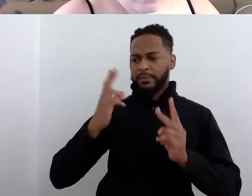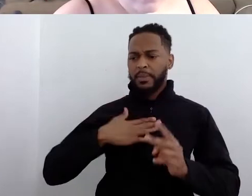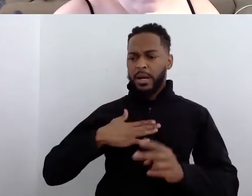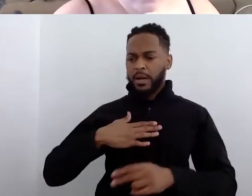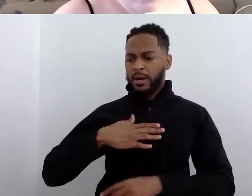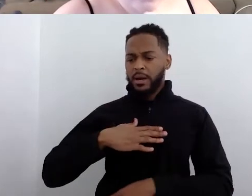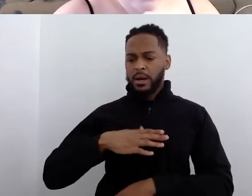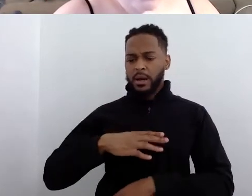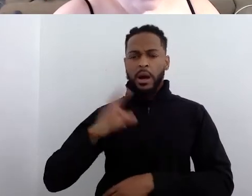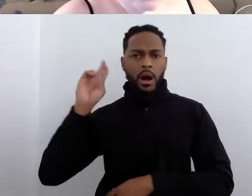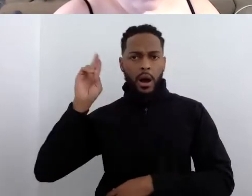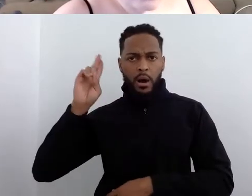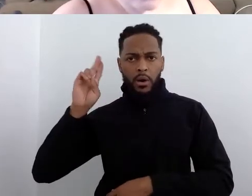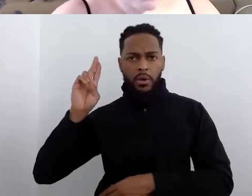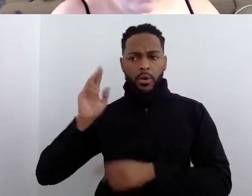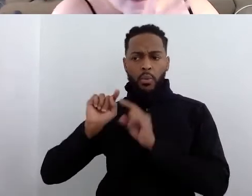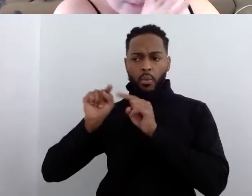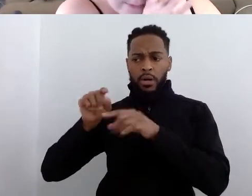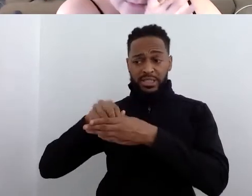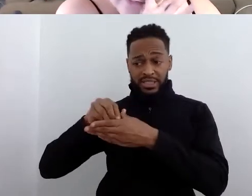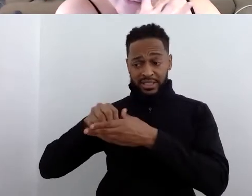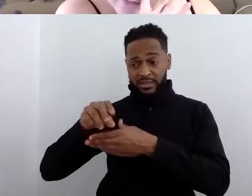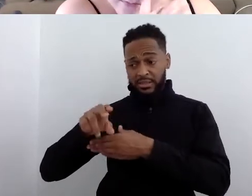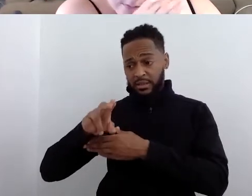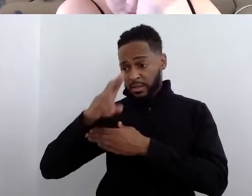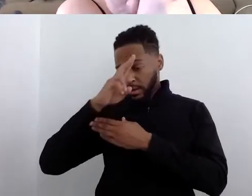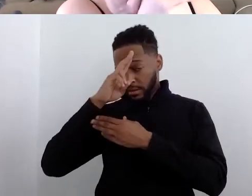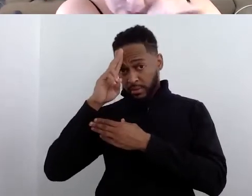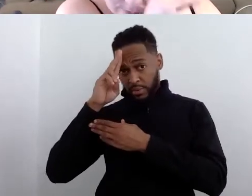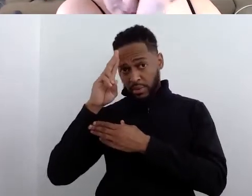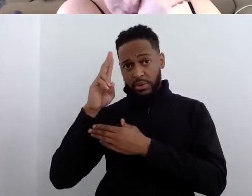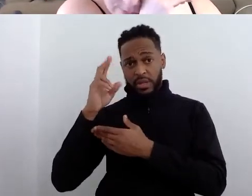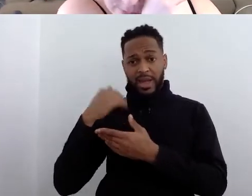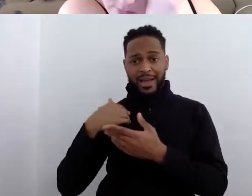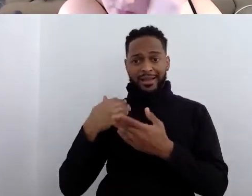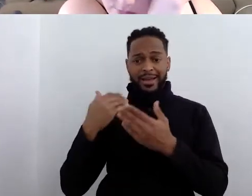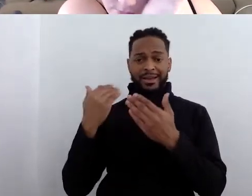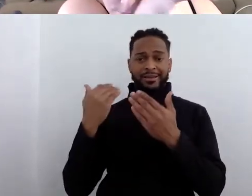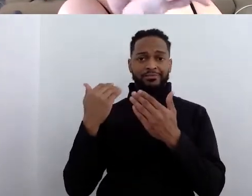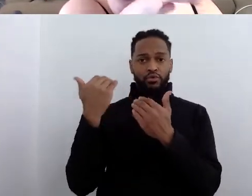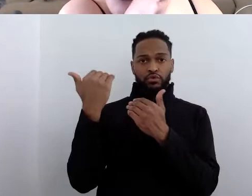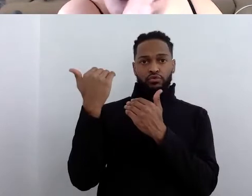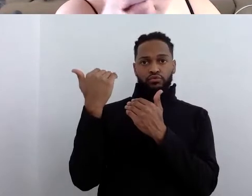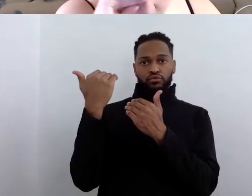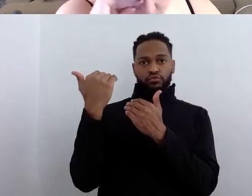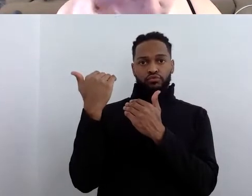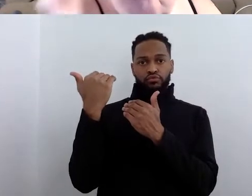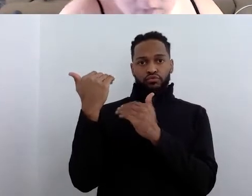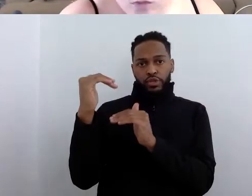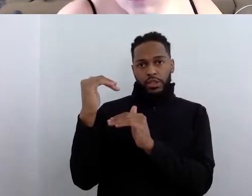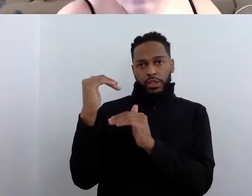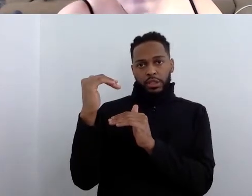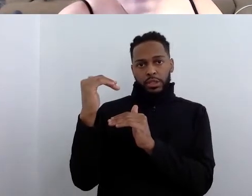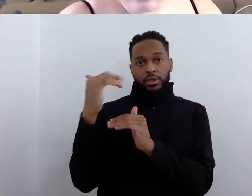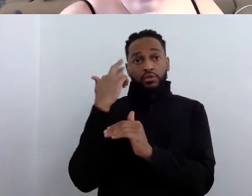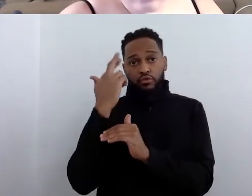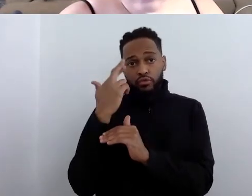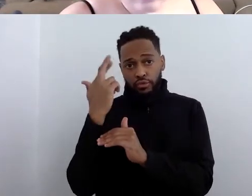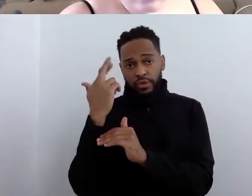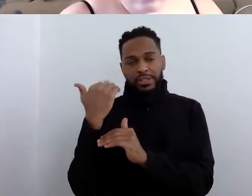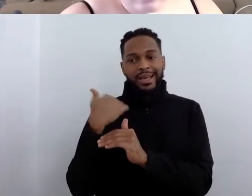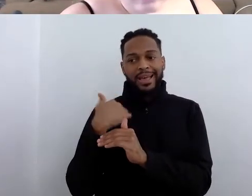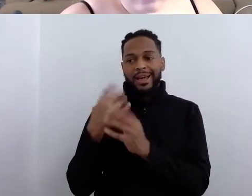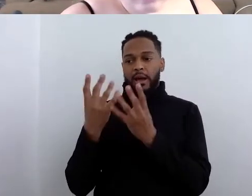they had restrictions because there were curtains instead of walls between patients. So it's a case by